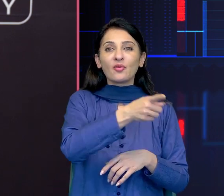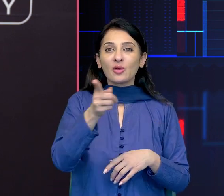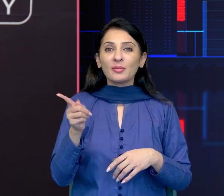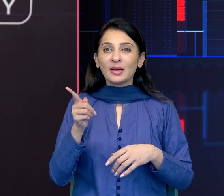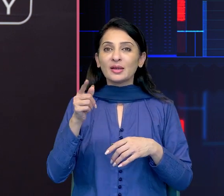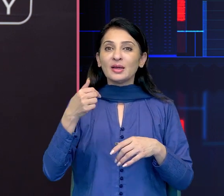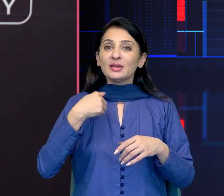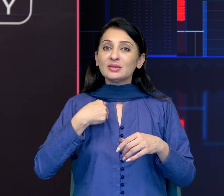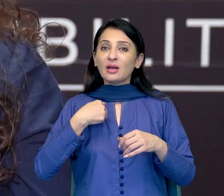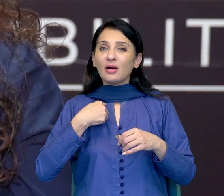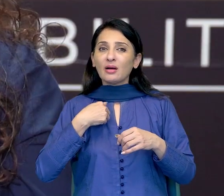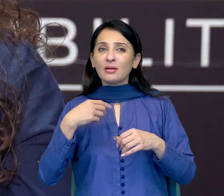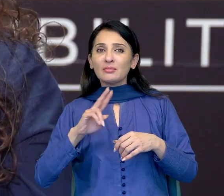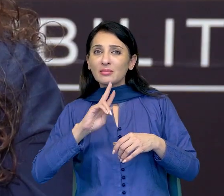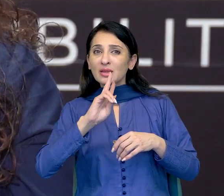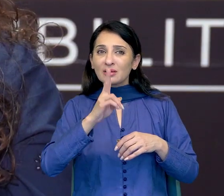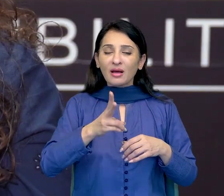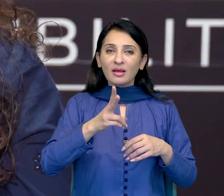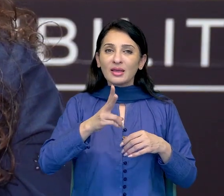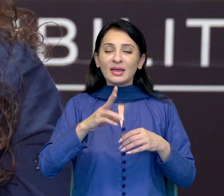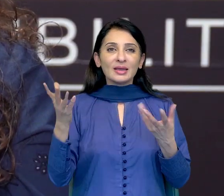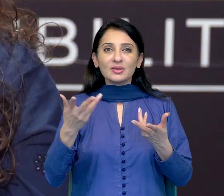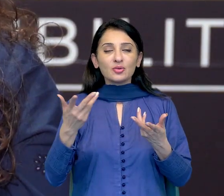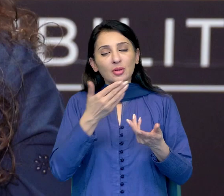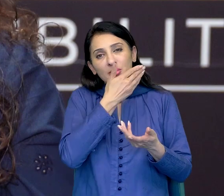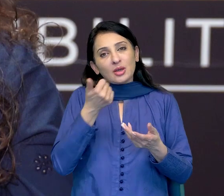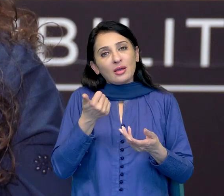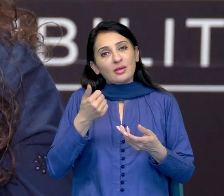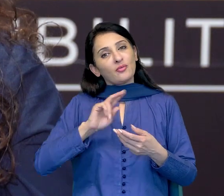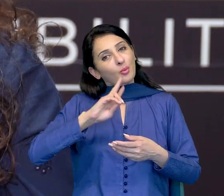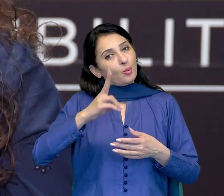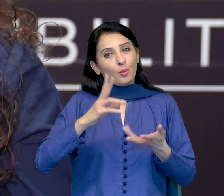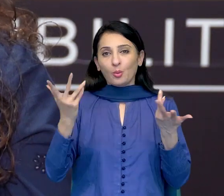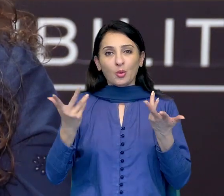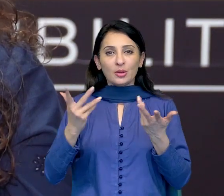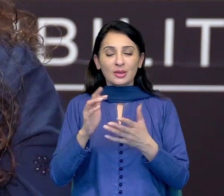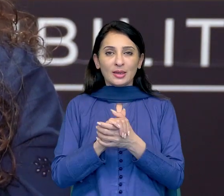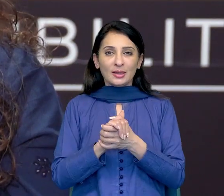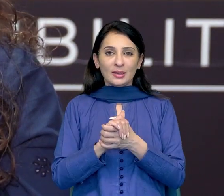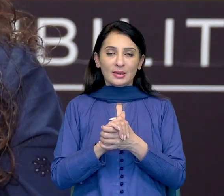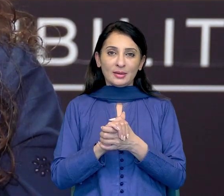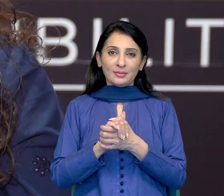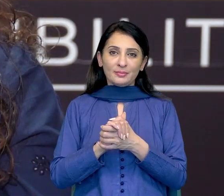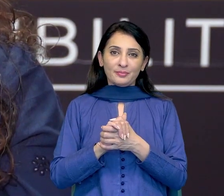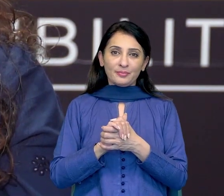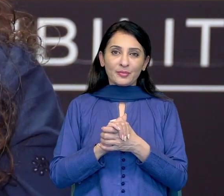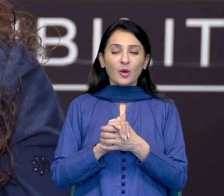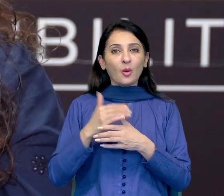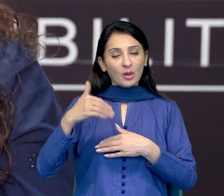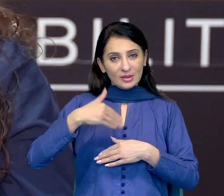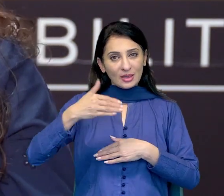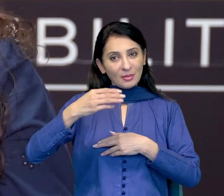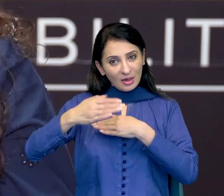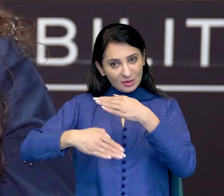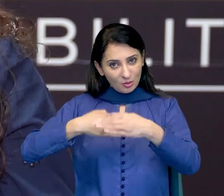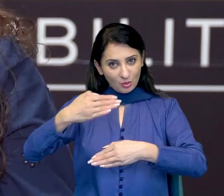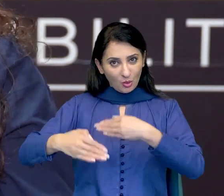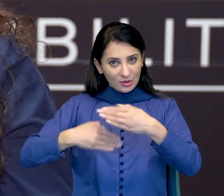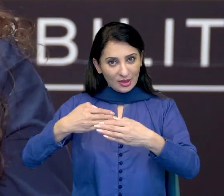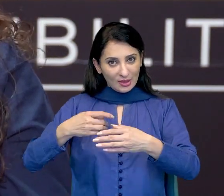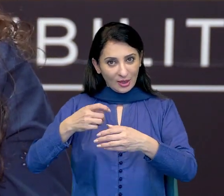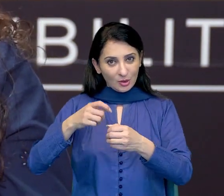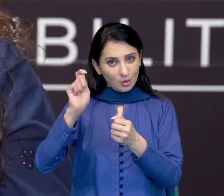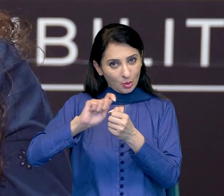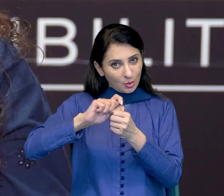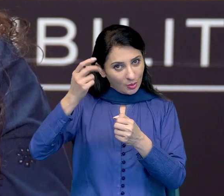express the way we want. So coming to this process of making art and